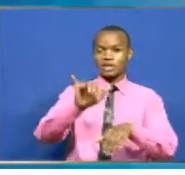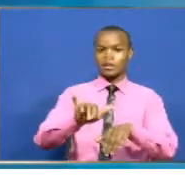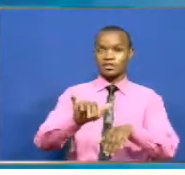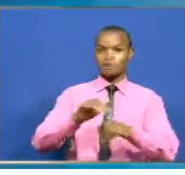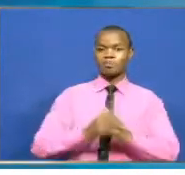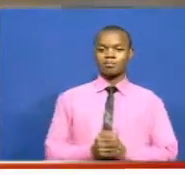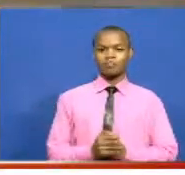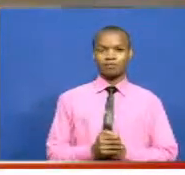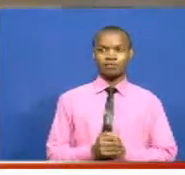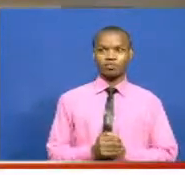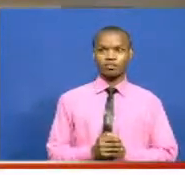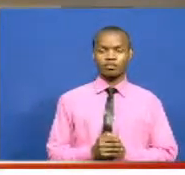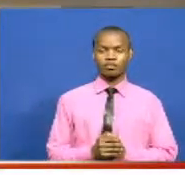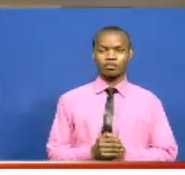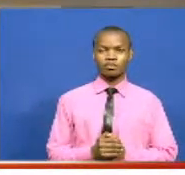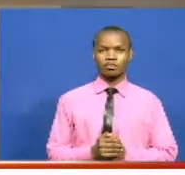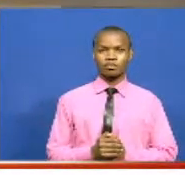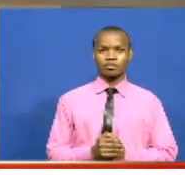coming back.